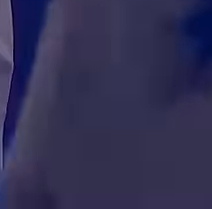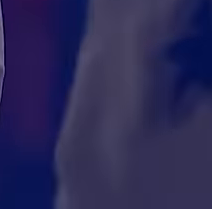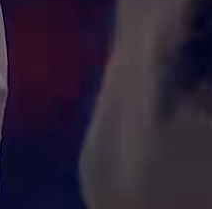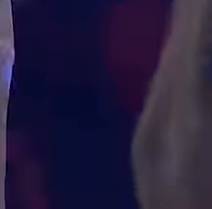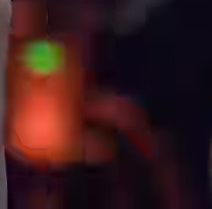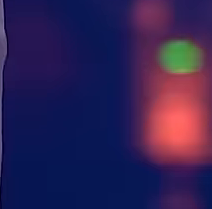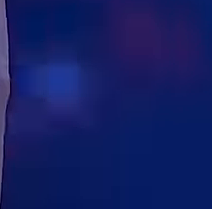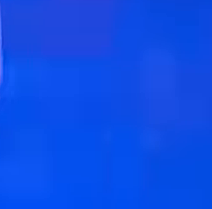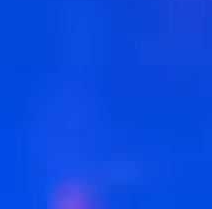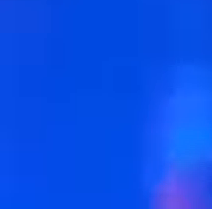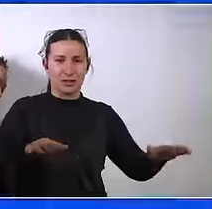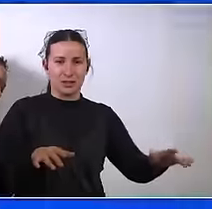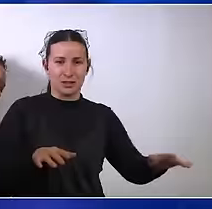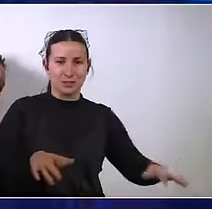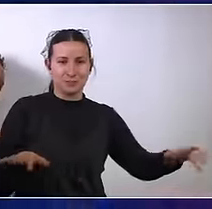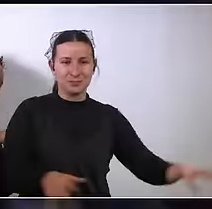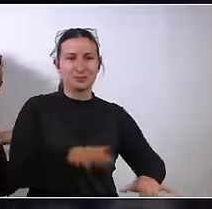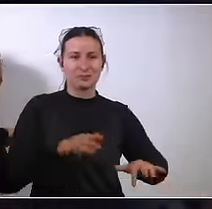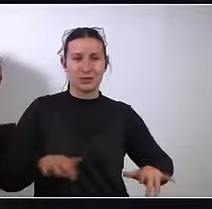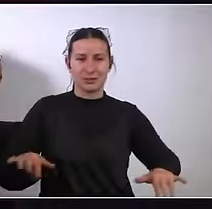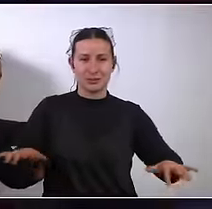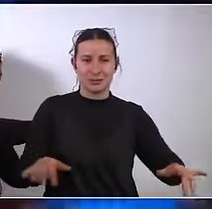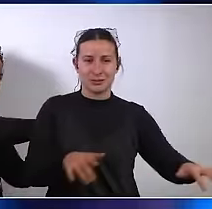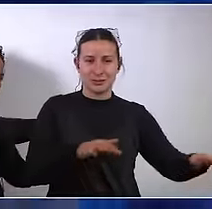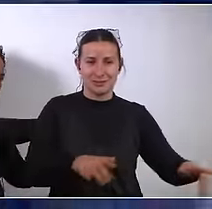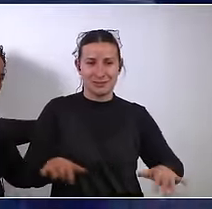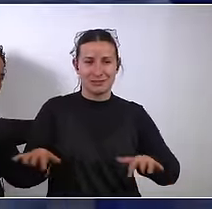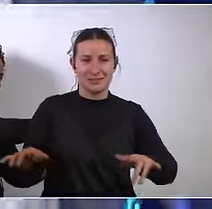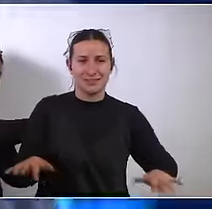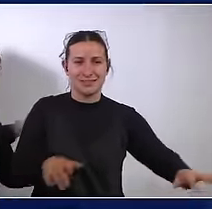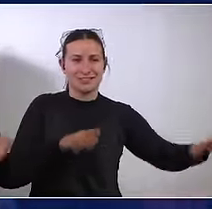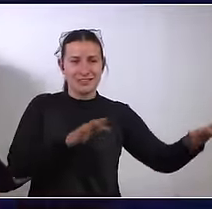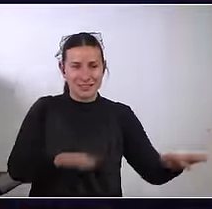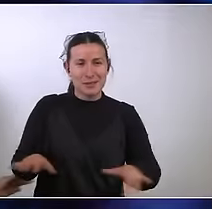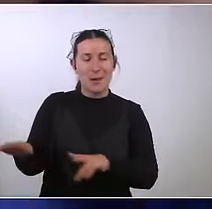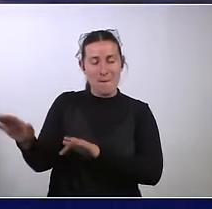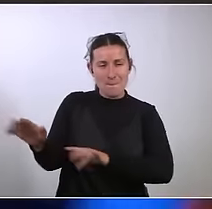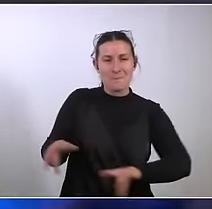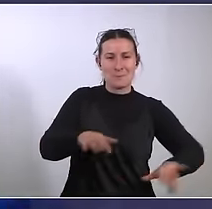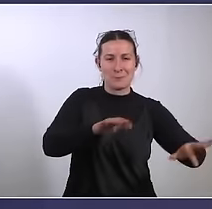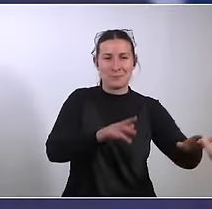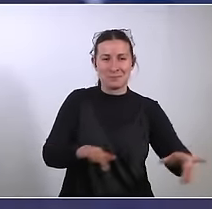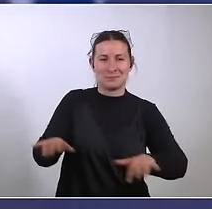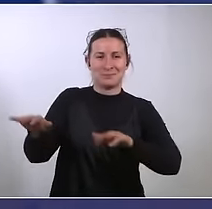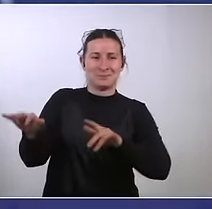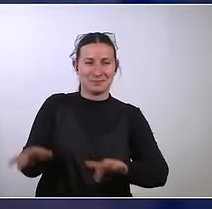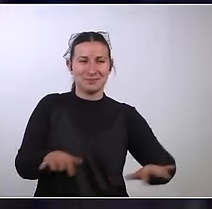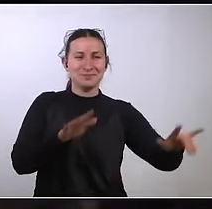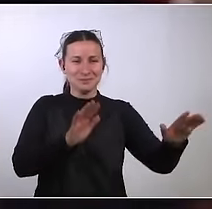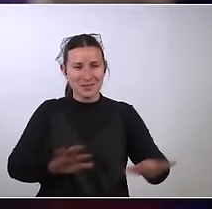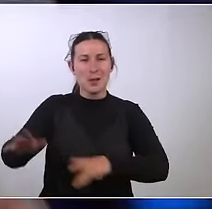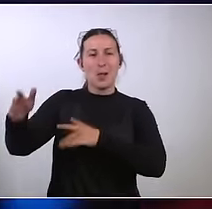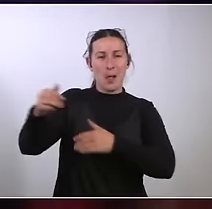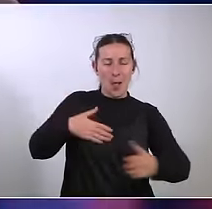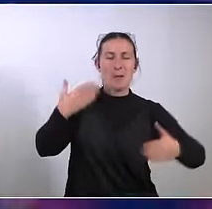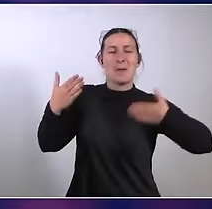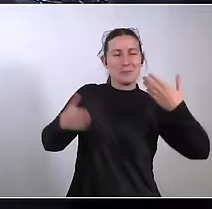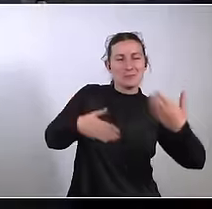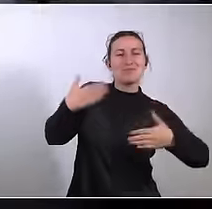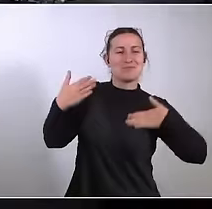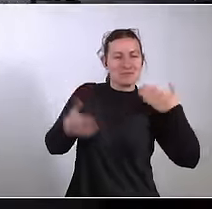He'll take it away. Joy is. Joy is waiting. Sight. Put that pain aside.